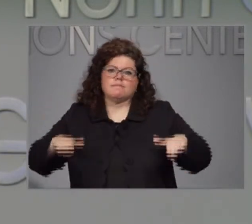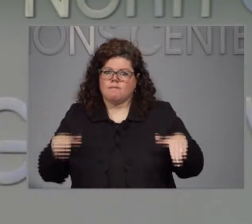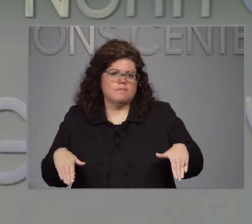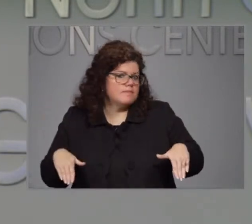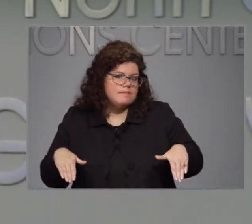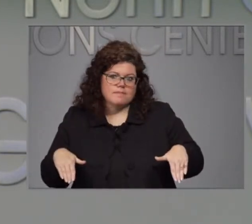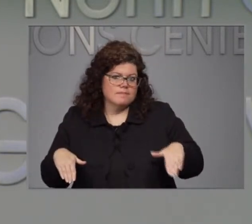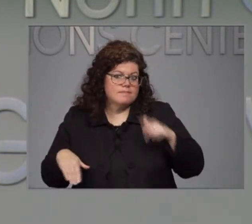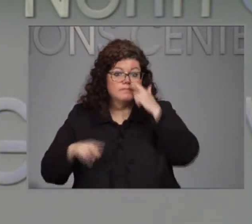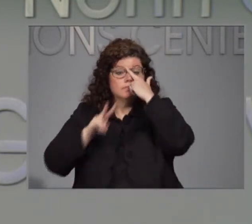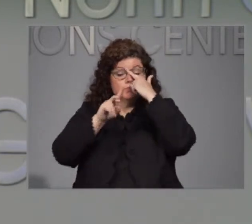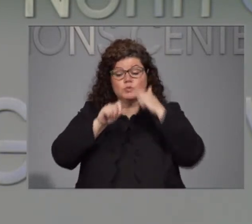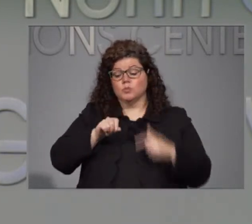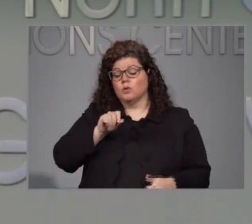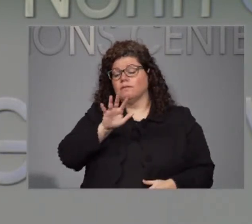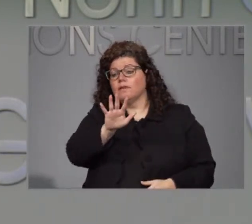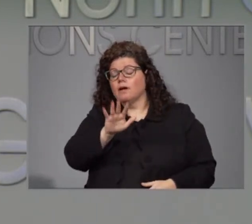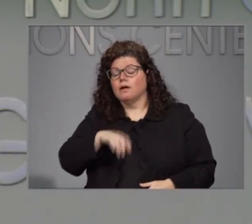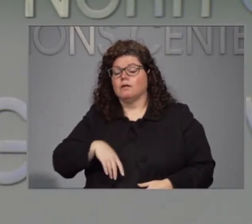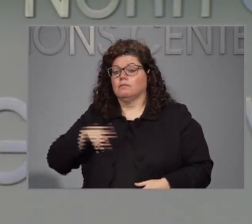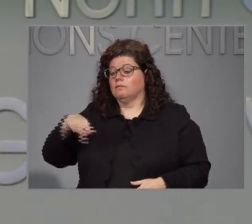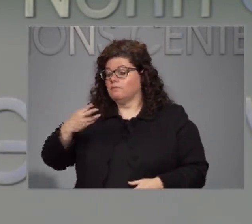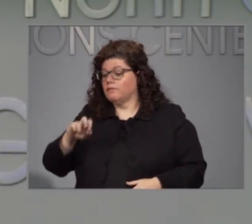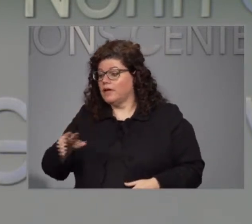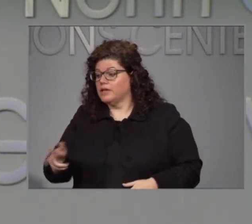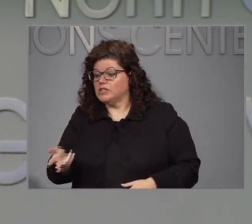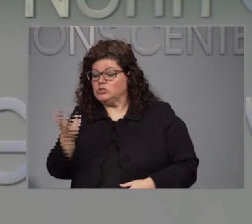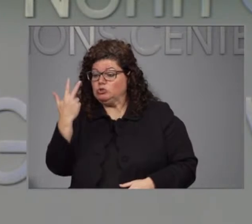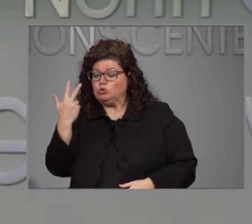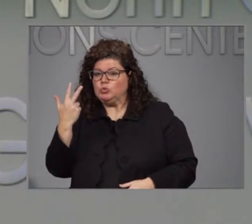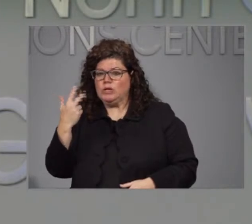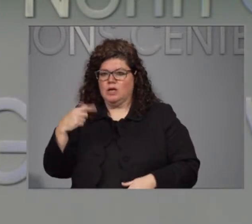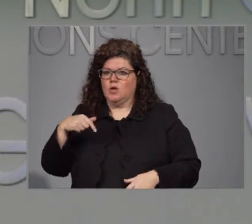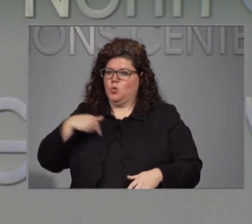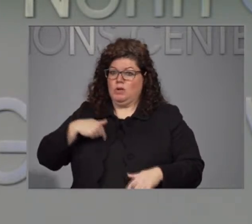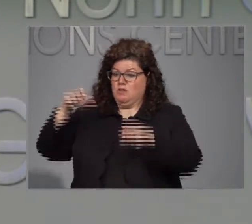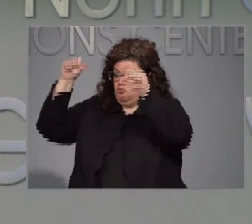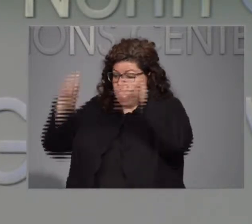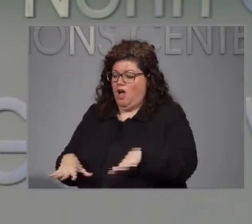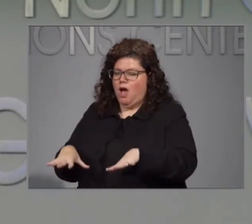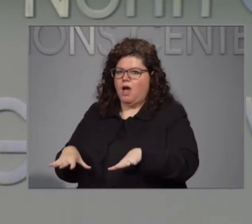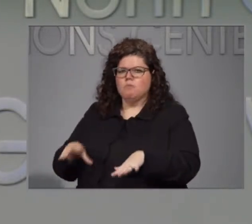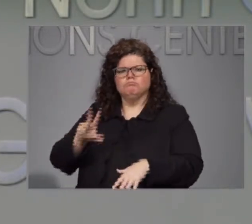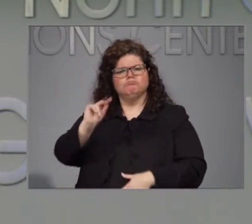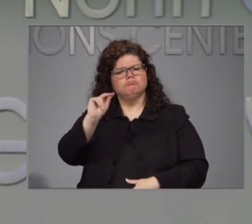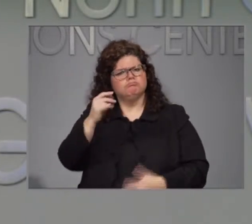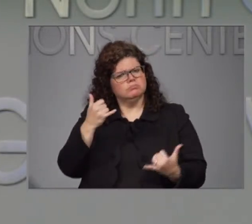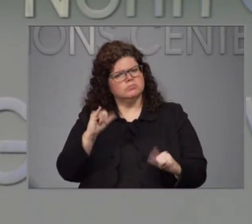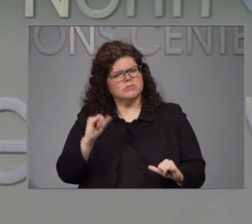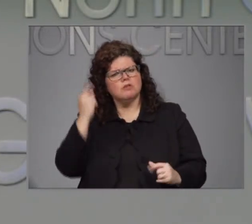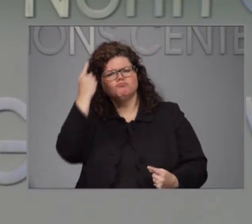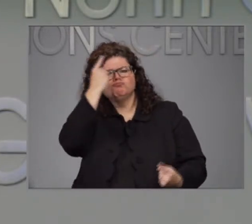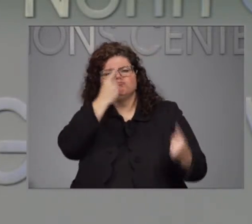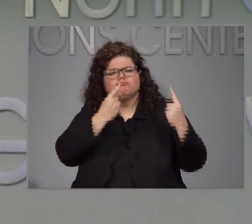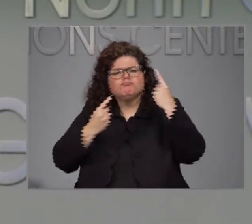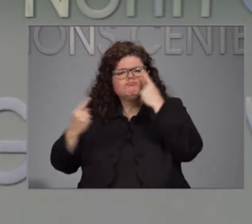Neither one of those phases is off the table here. We will review that